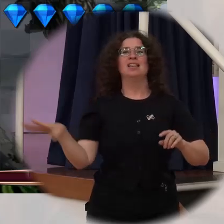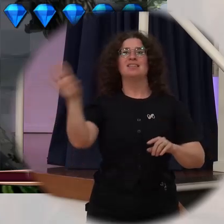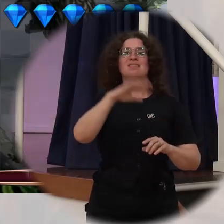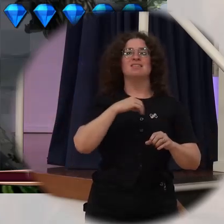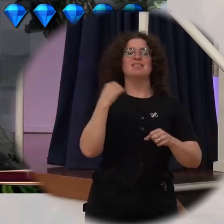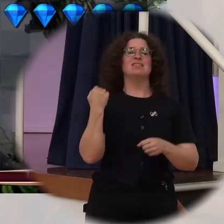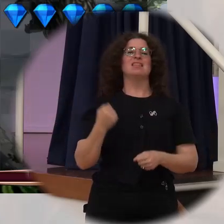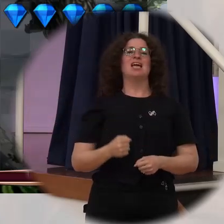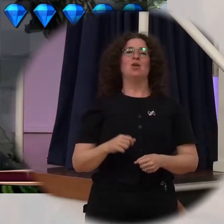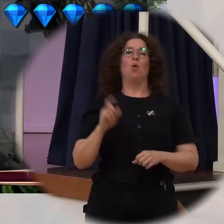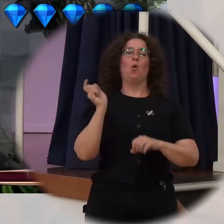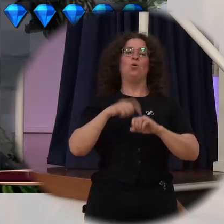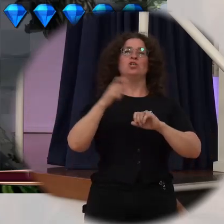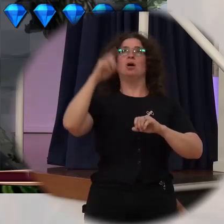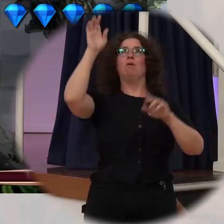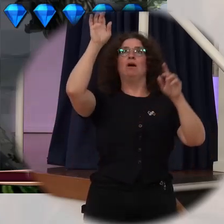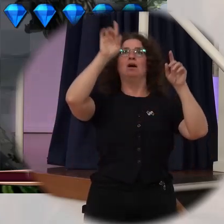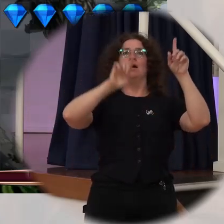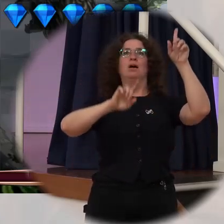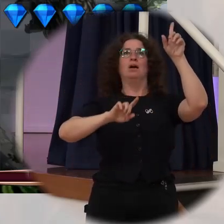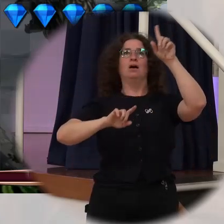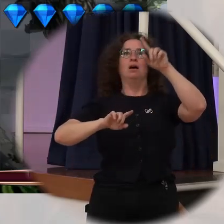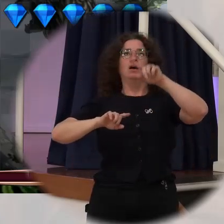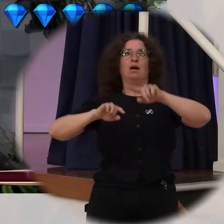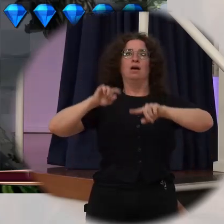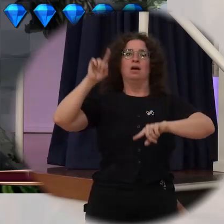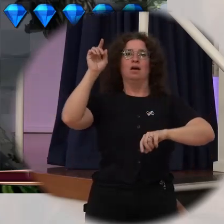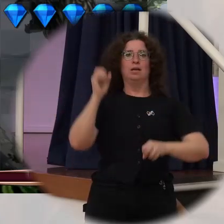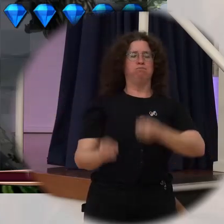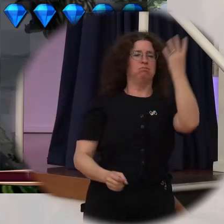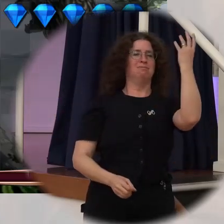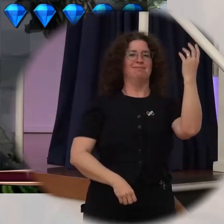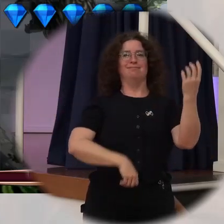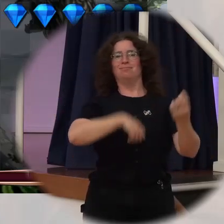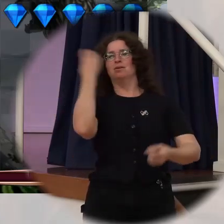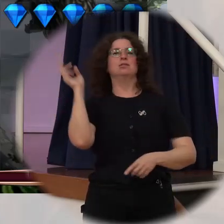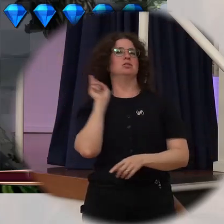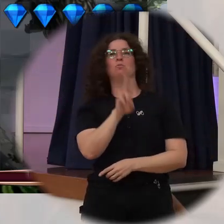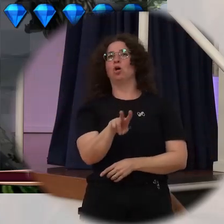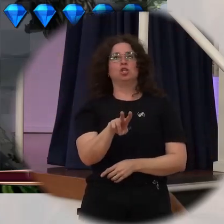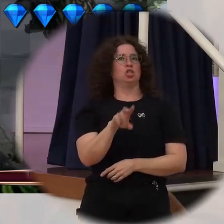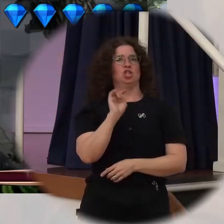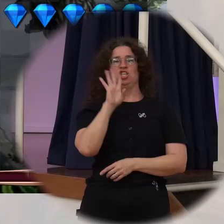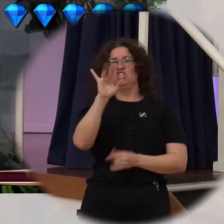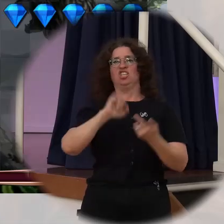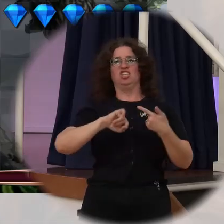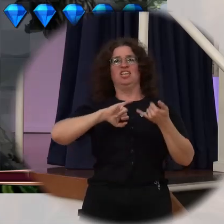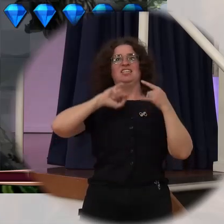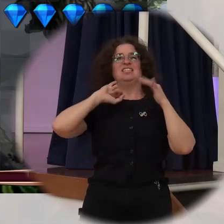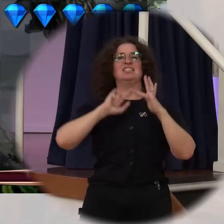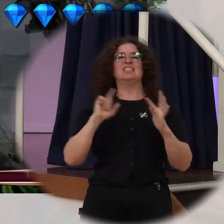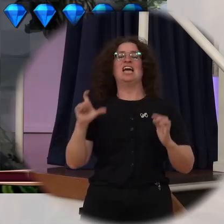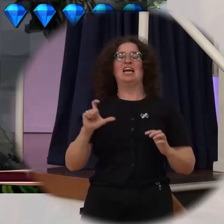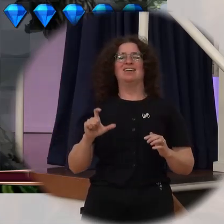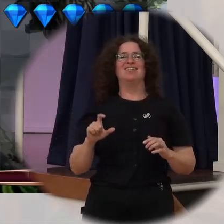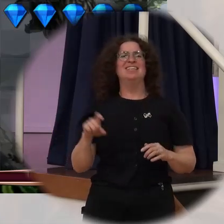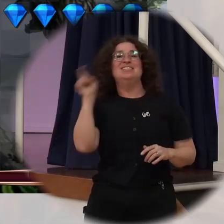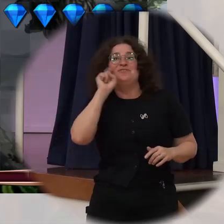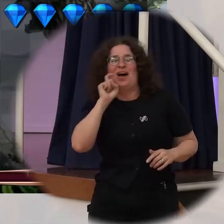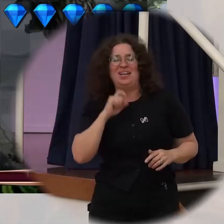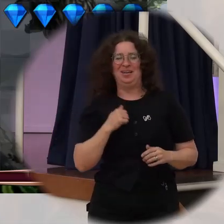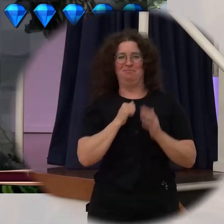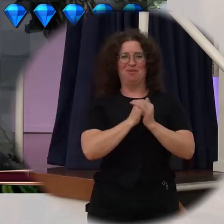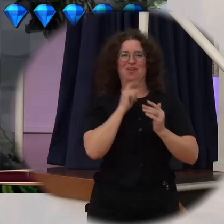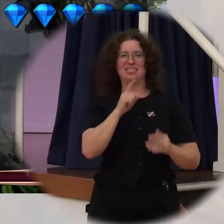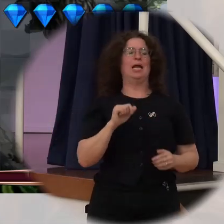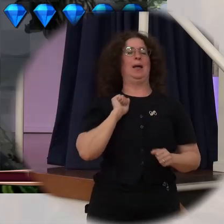down slowly, and you know what's gonna happen, they all blow up, and you have to sit through like the 10-second explosion animation again. And it's really funny, a lot of my friends liked it. One of my friends said it was